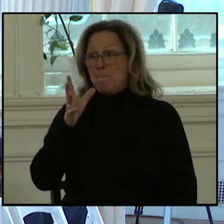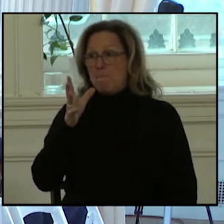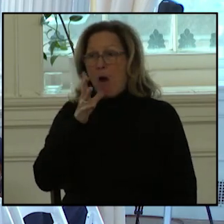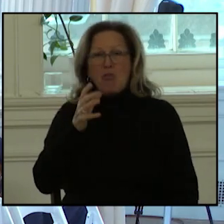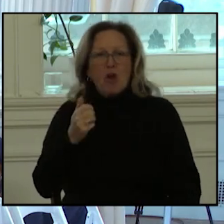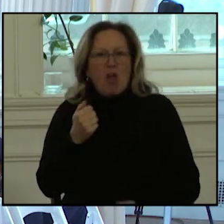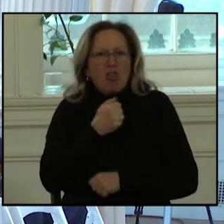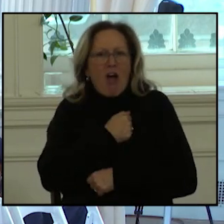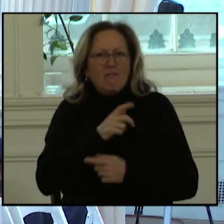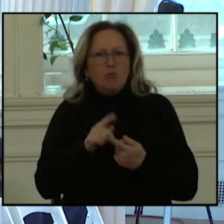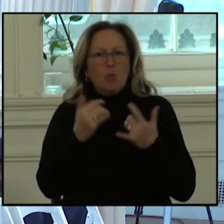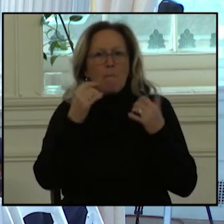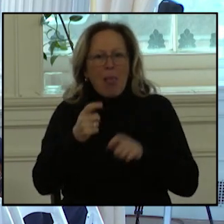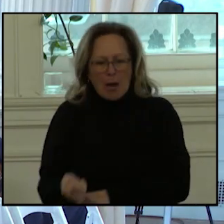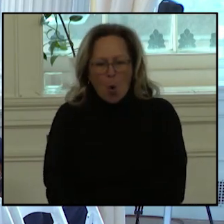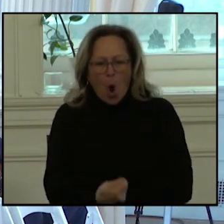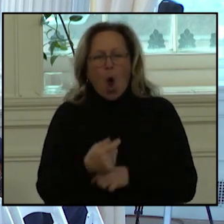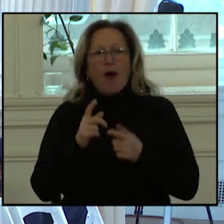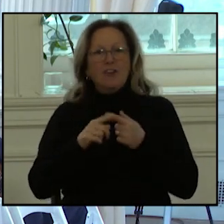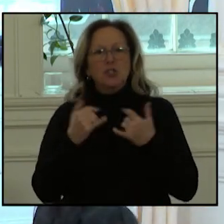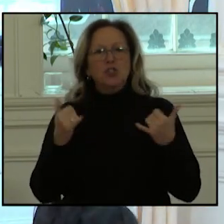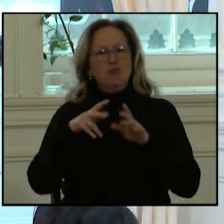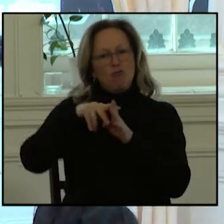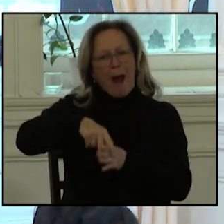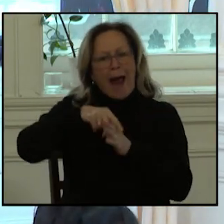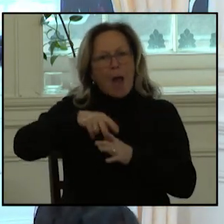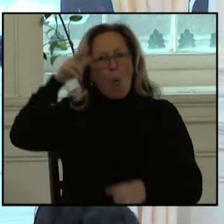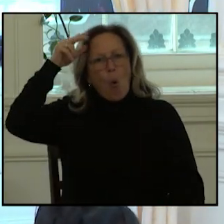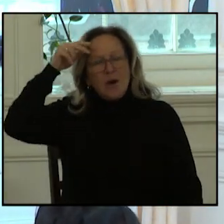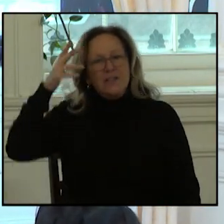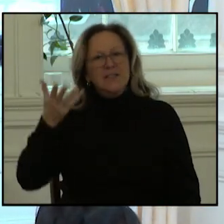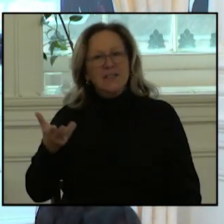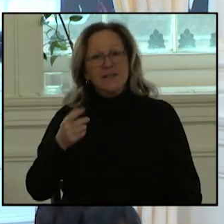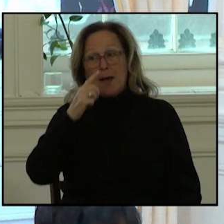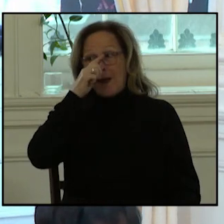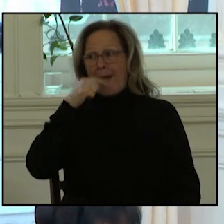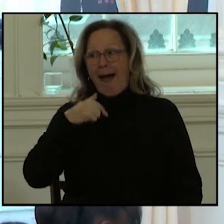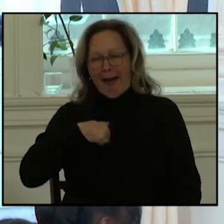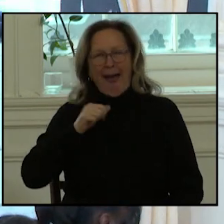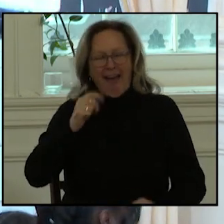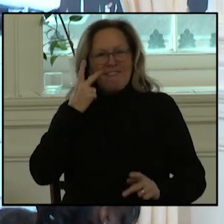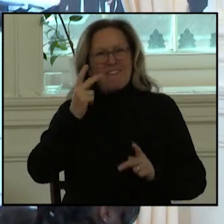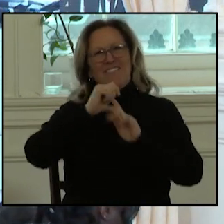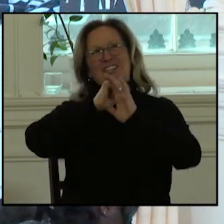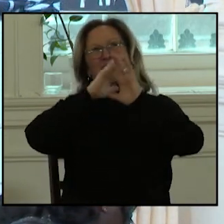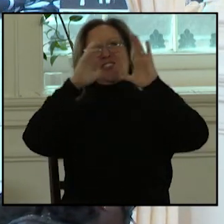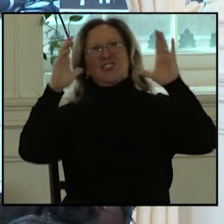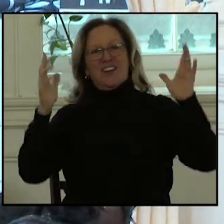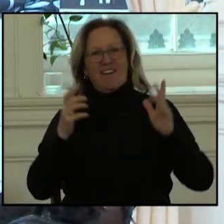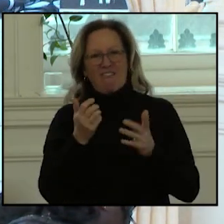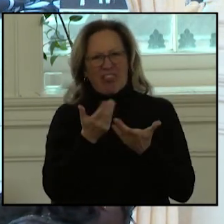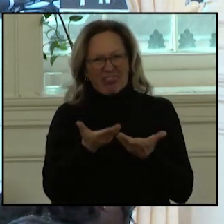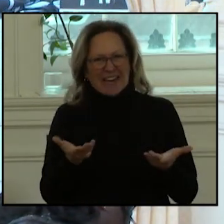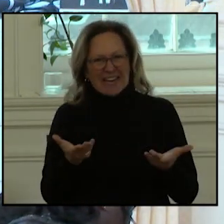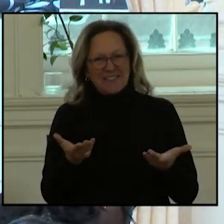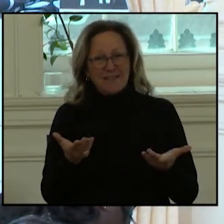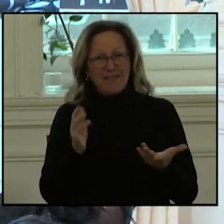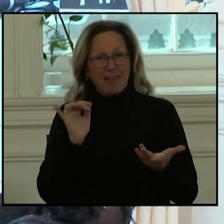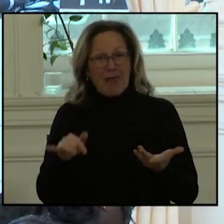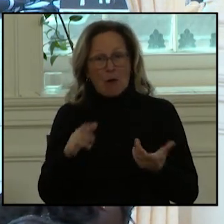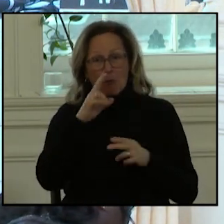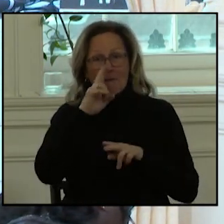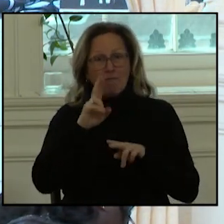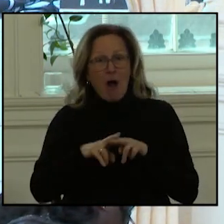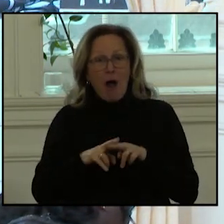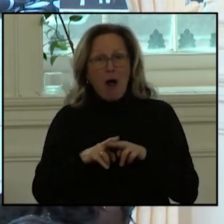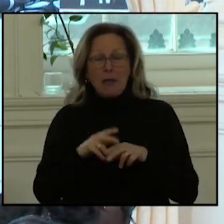play golf, who loved to ride horses. You know, I have a vision of all these things that were fun, that